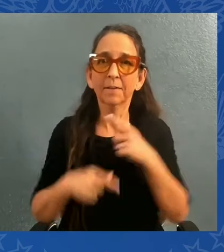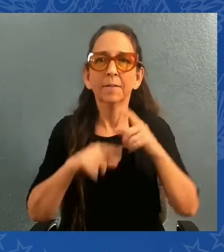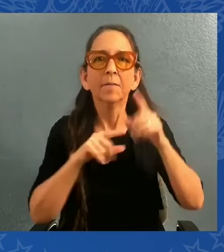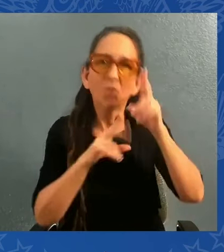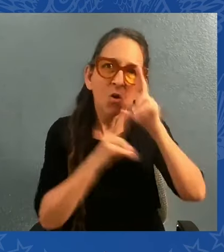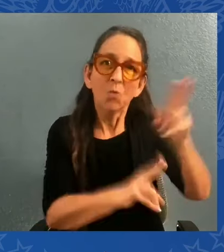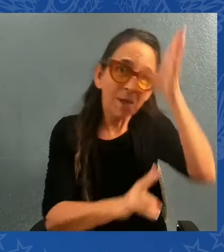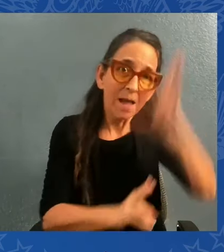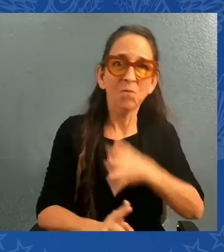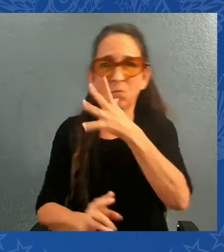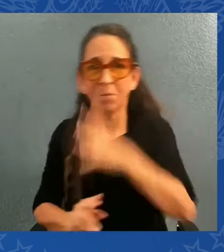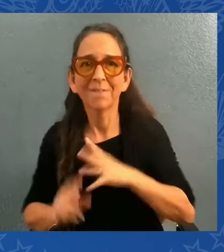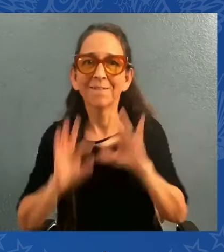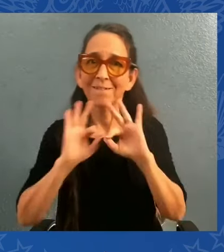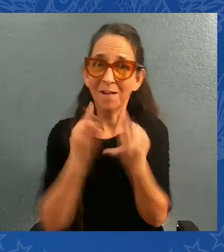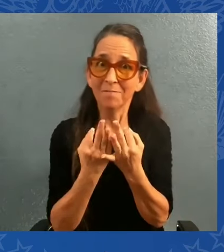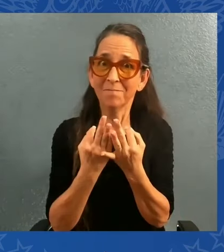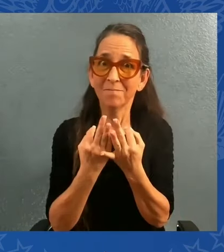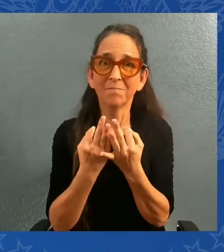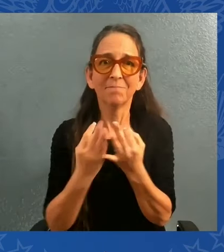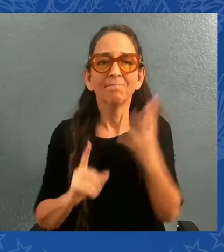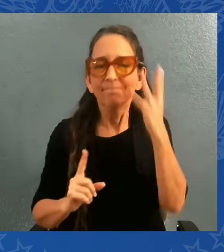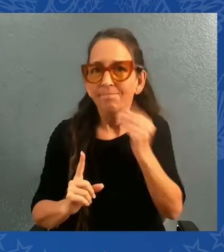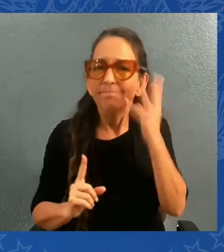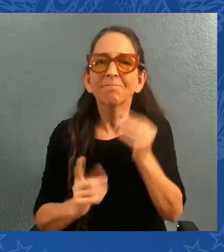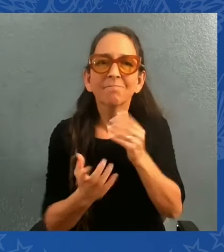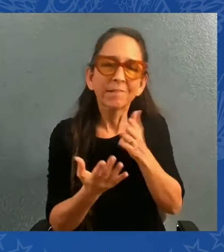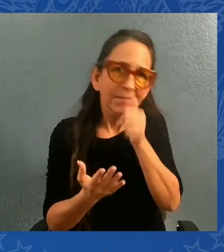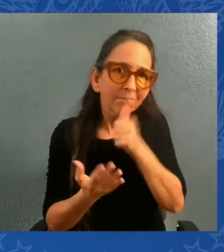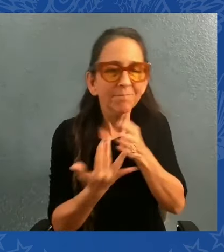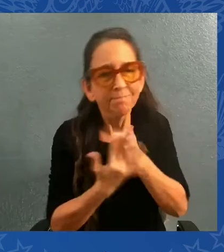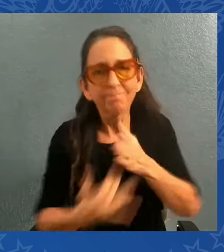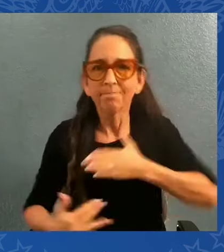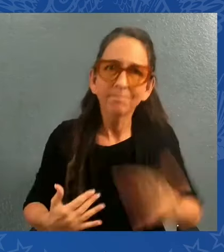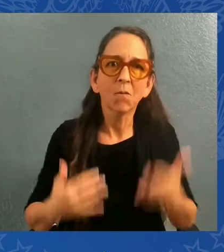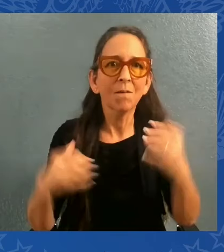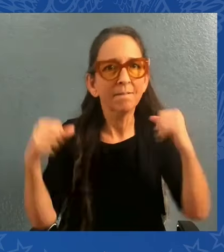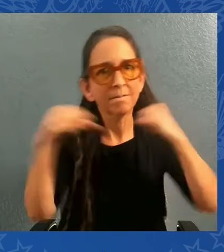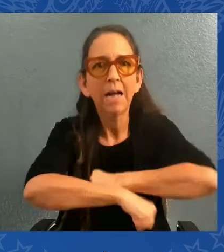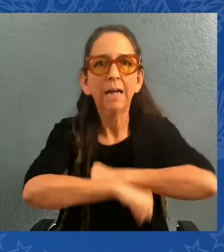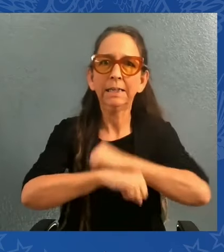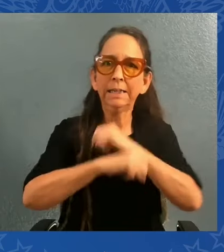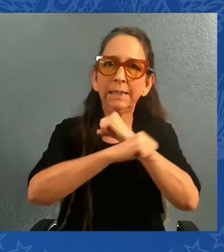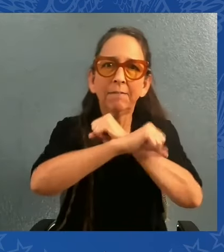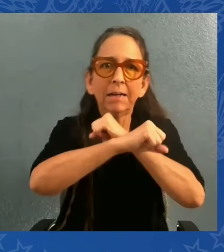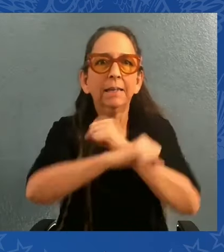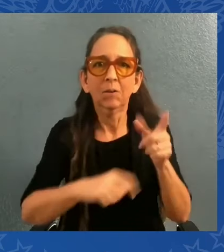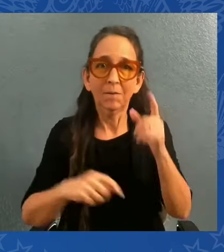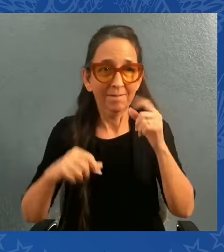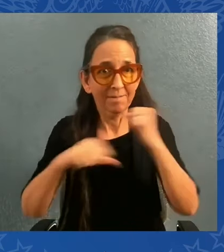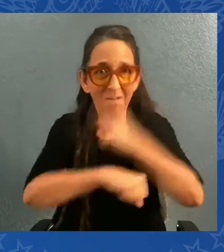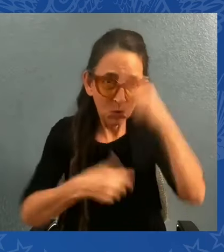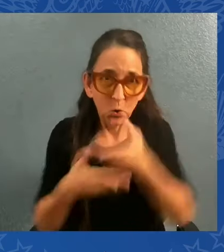battle, to keep protecting everything they fought for, to keep striving to heal our nation's